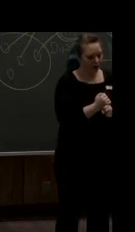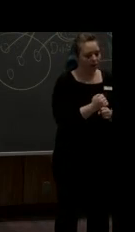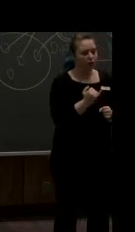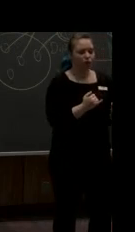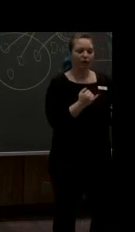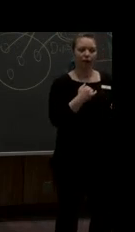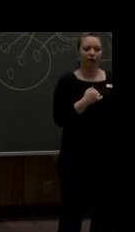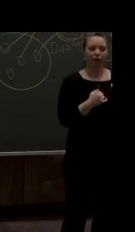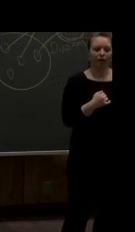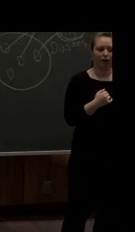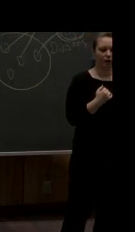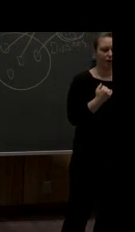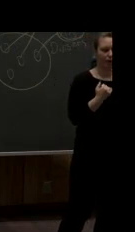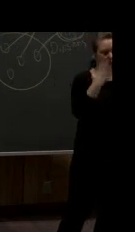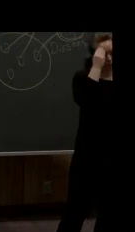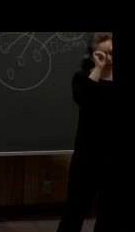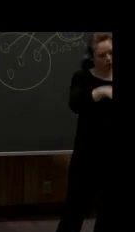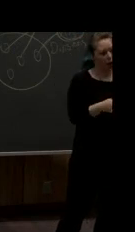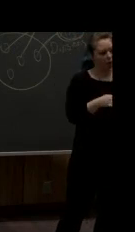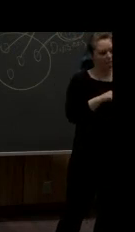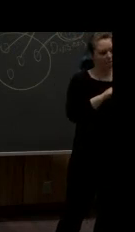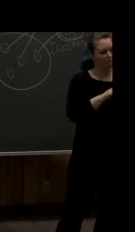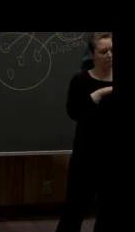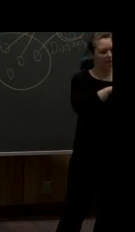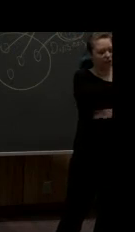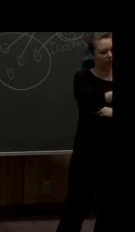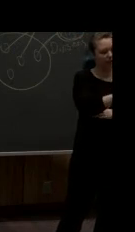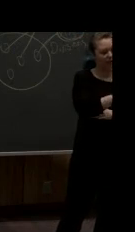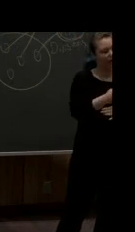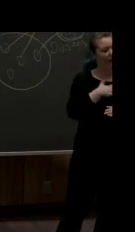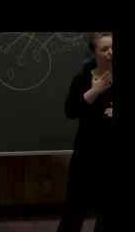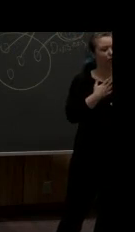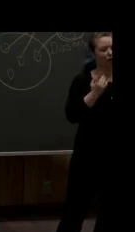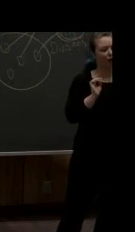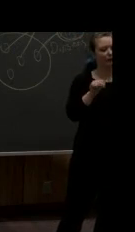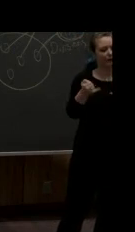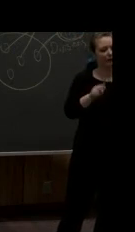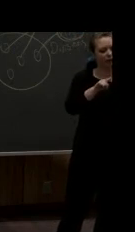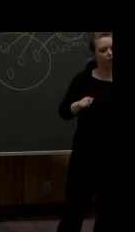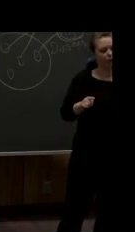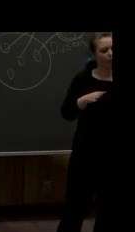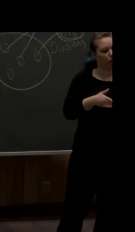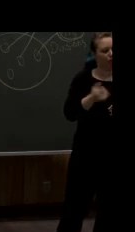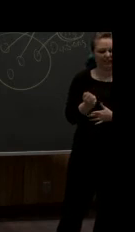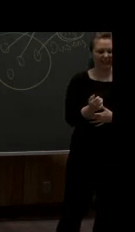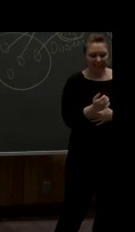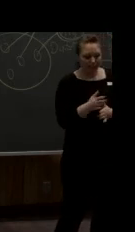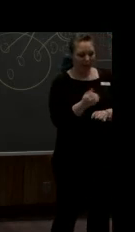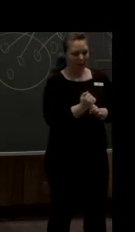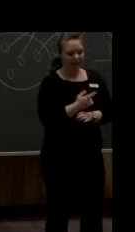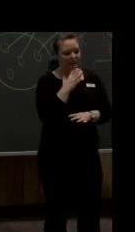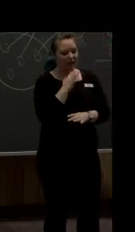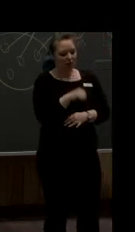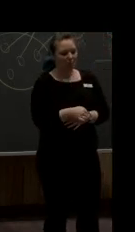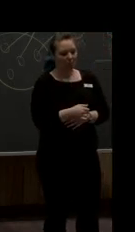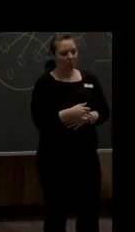managers didn't like going to the Christmas lunch because they met employees, and employees wanted to talk about their work. And they didn't think that was a lot of